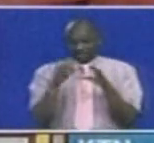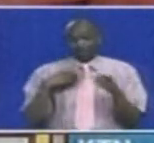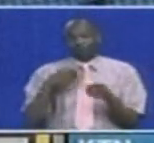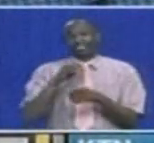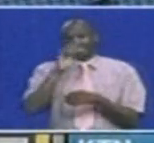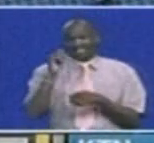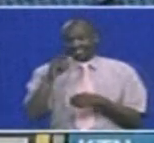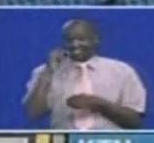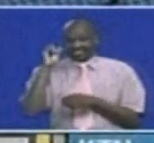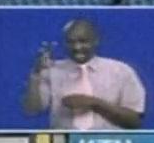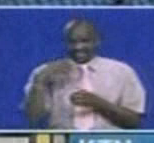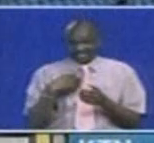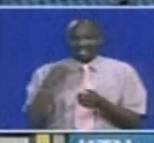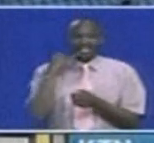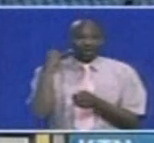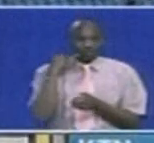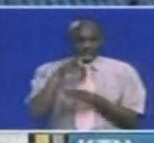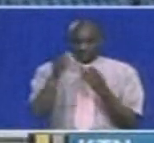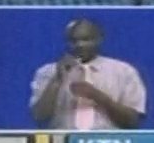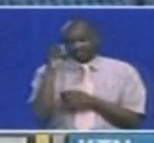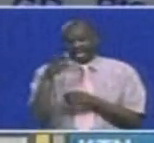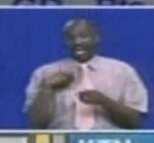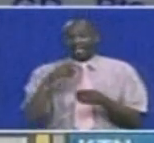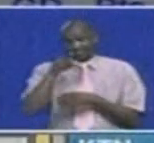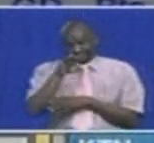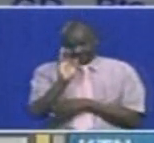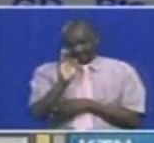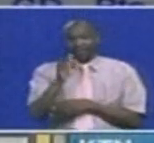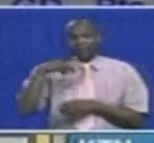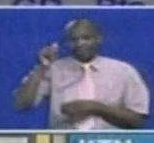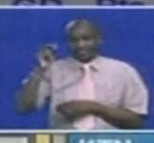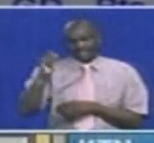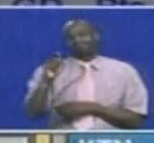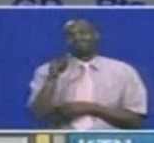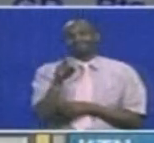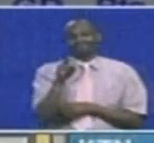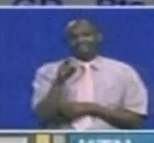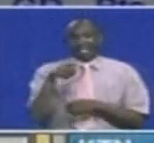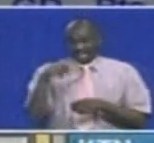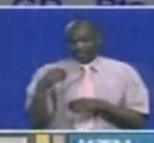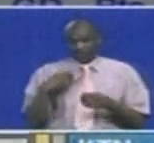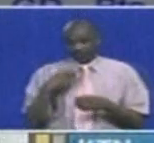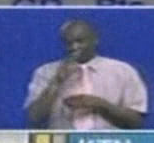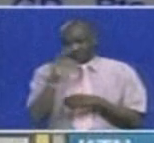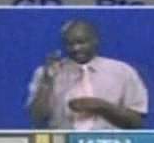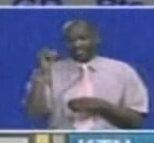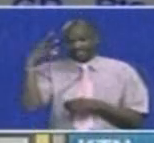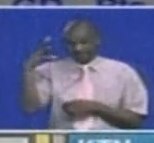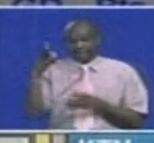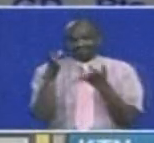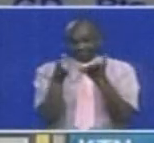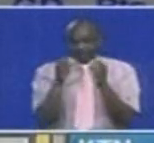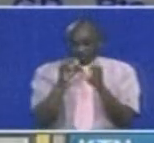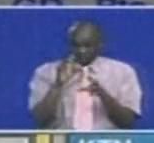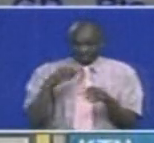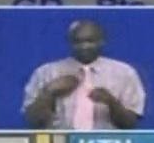Robinson Ofoko, Nakuru All Stars Oliver Paget, as well as his understudy Peter Okidi. Others were Western Steamers Francis Baraza, James